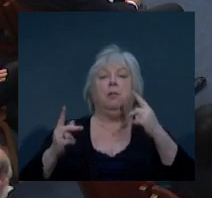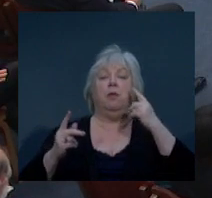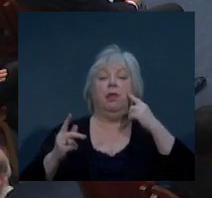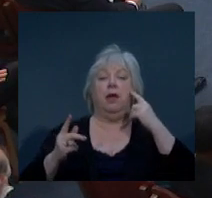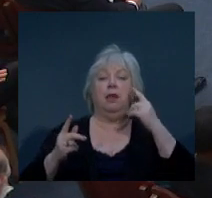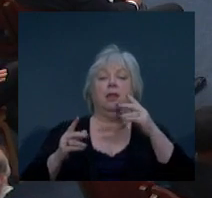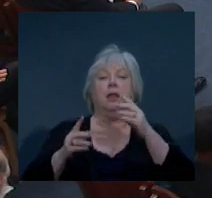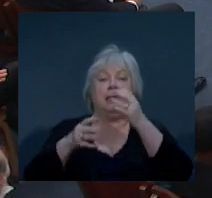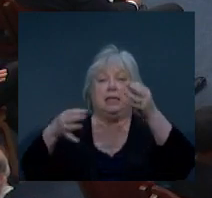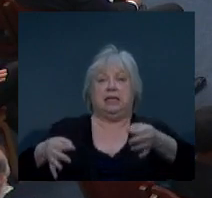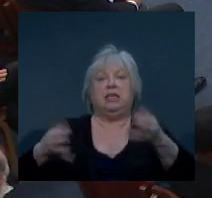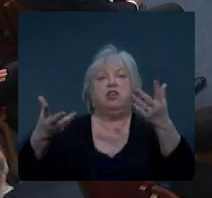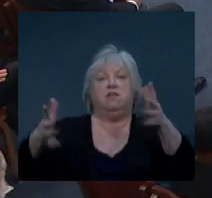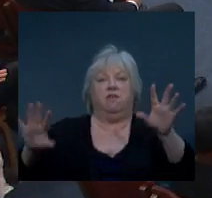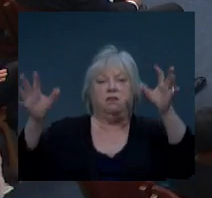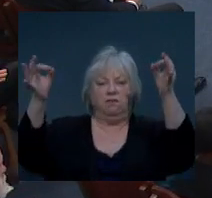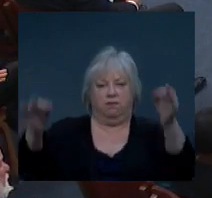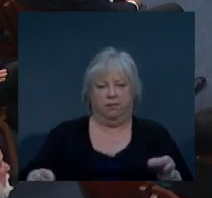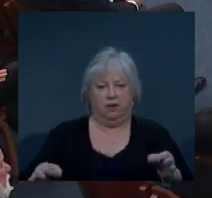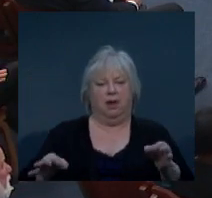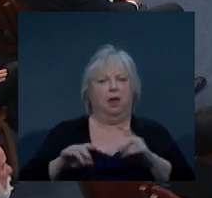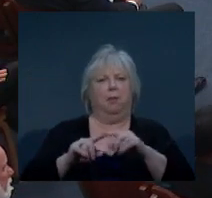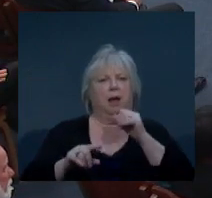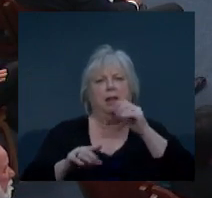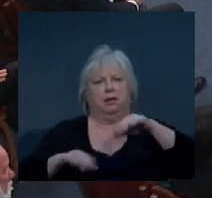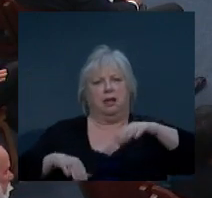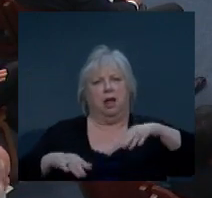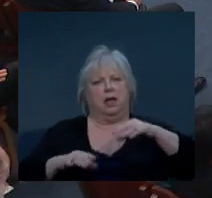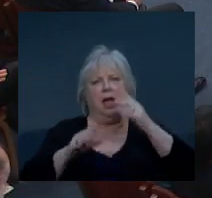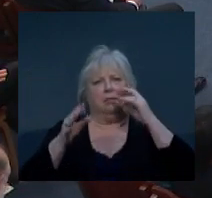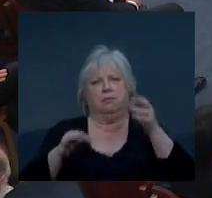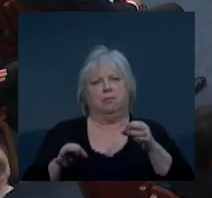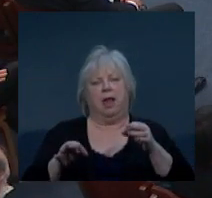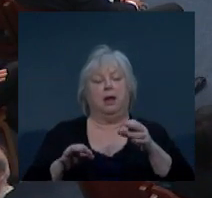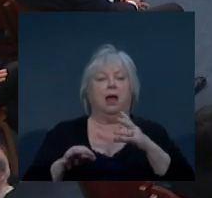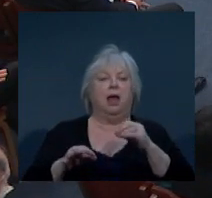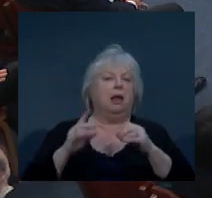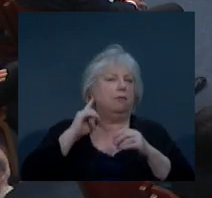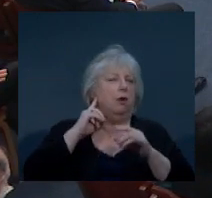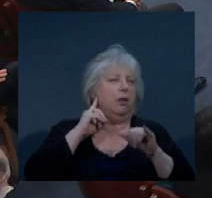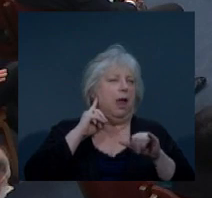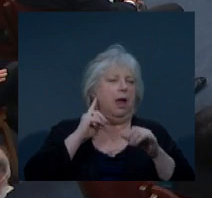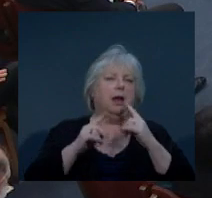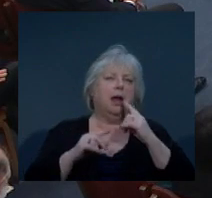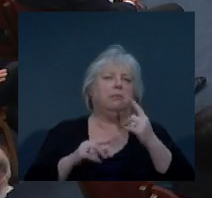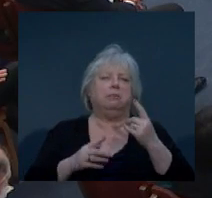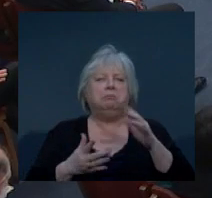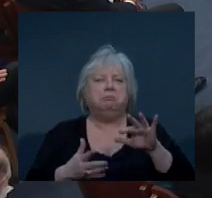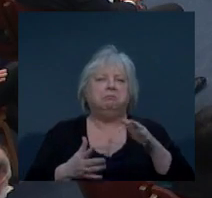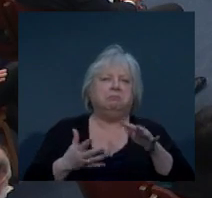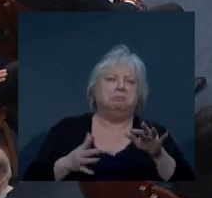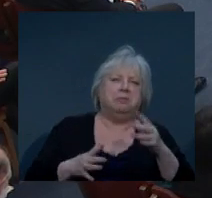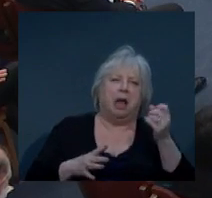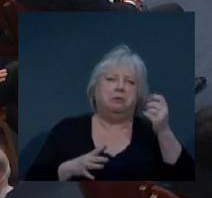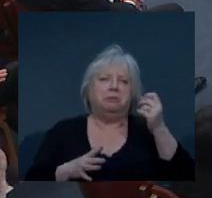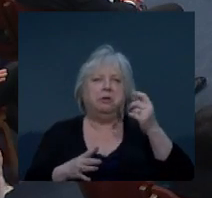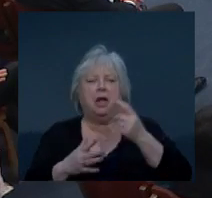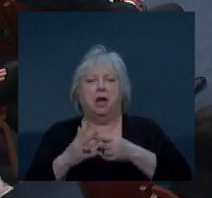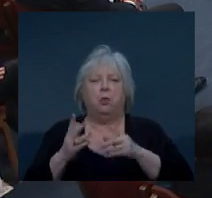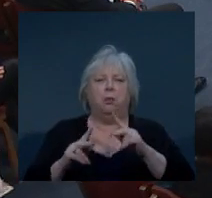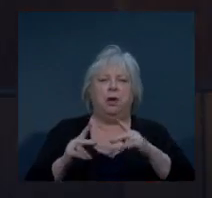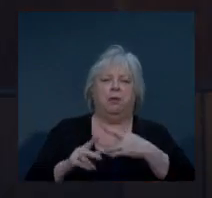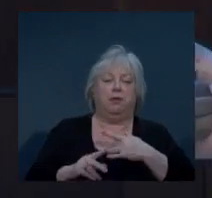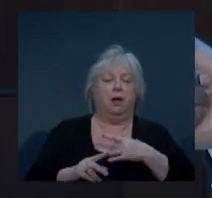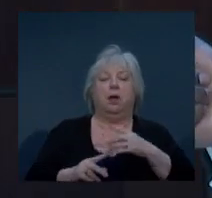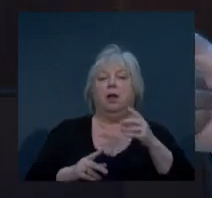made. I don't think it's been made yet, and I think I've kind of heard that, and I kind of understand where that's coming from now. Right, and